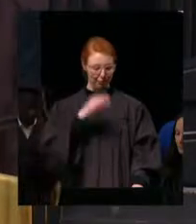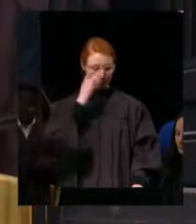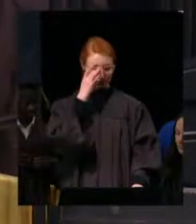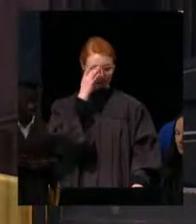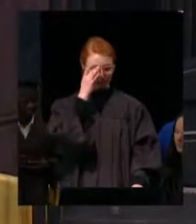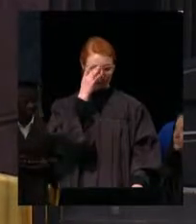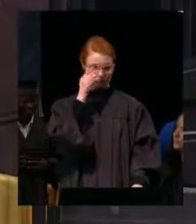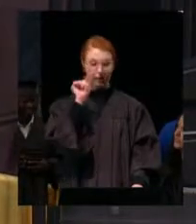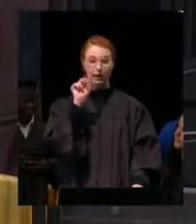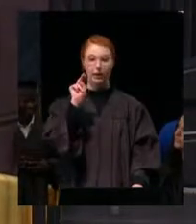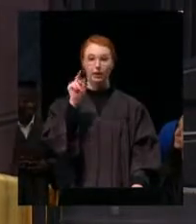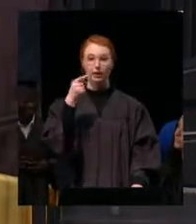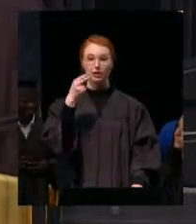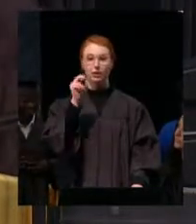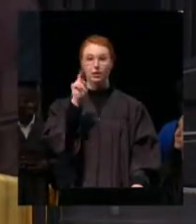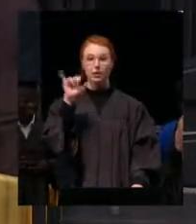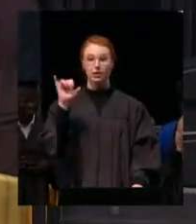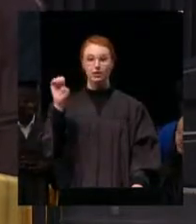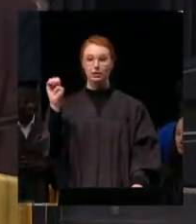Anthony Eckroth.